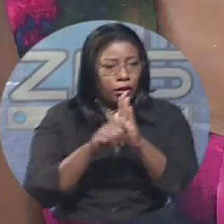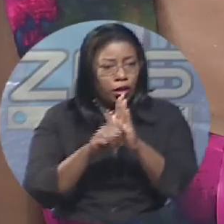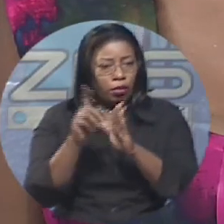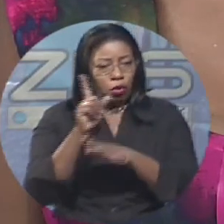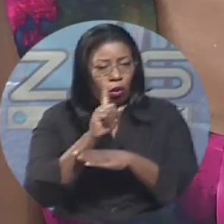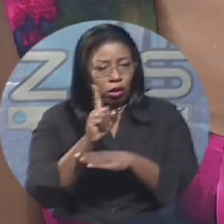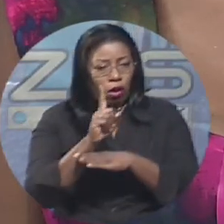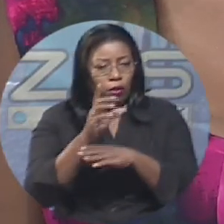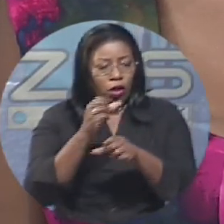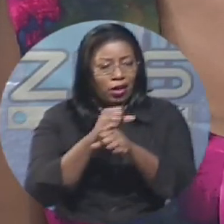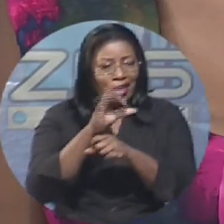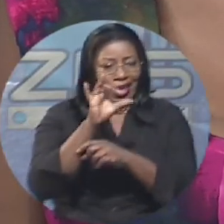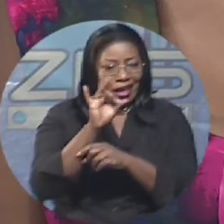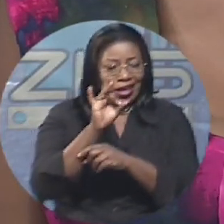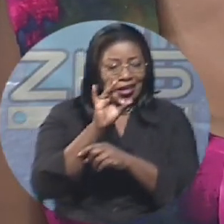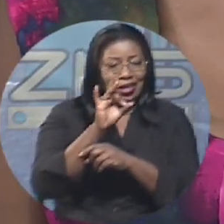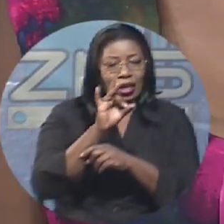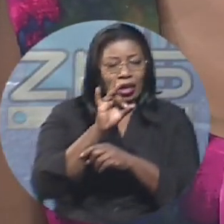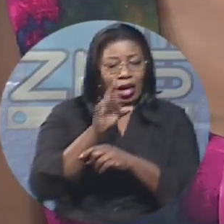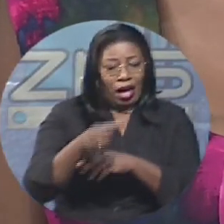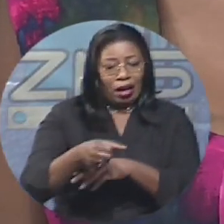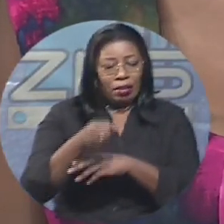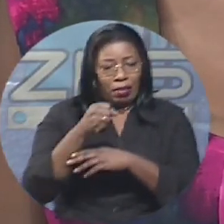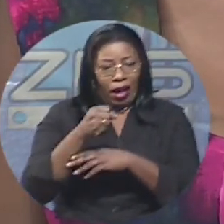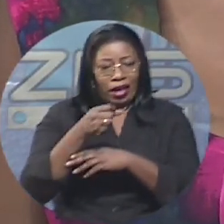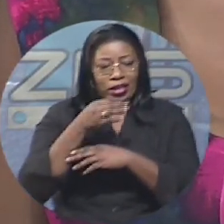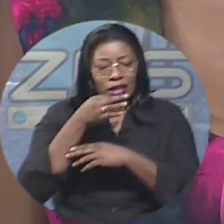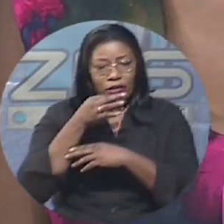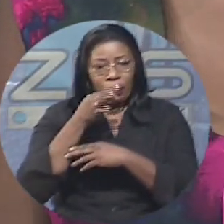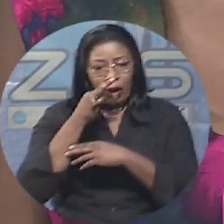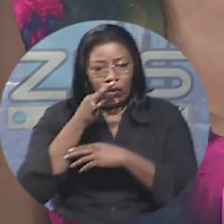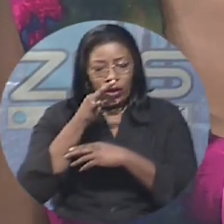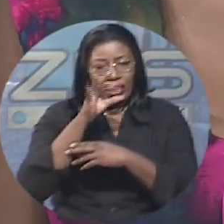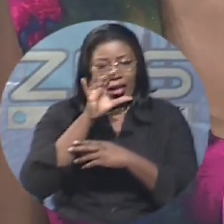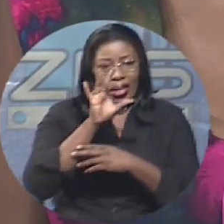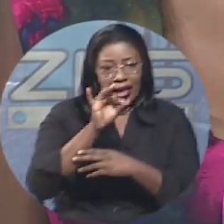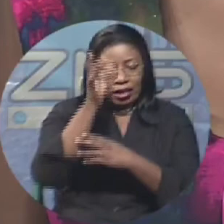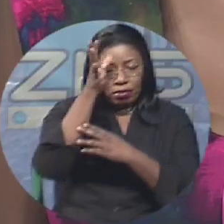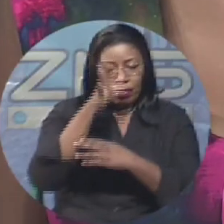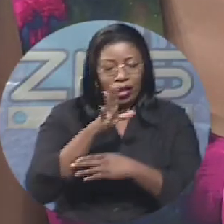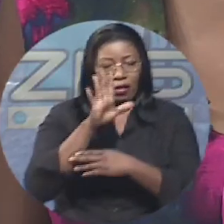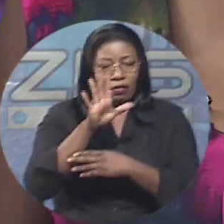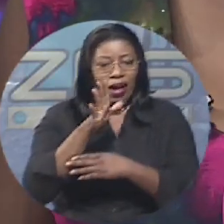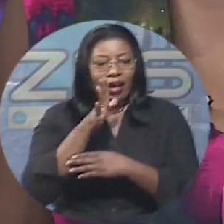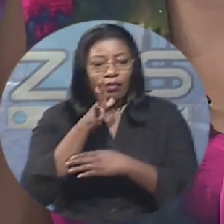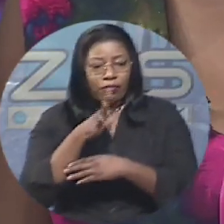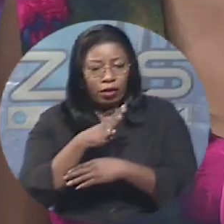they seized 8 bags of suspected marijuana. 8 males and 5 females were taken into custody.